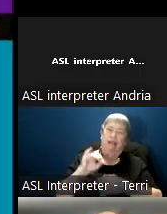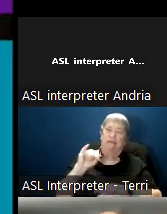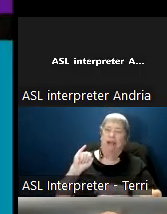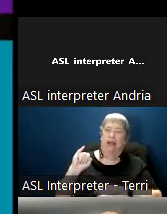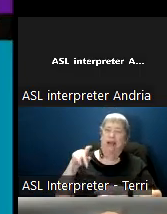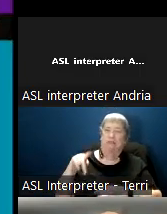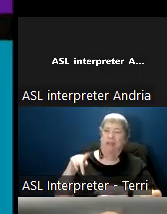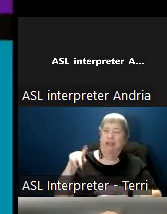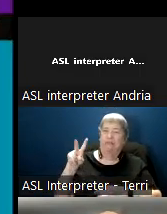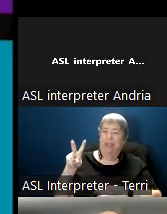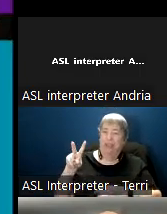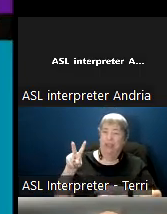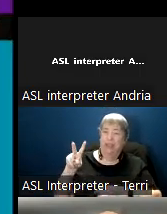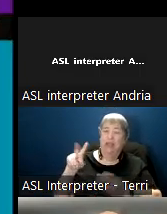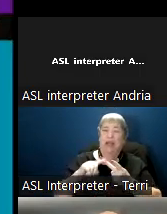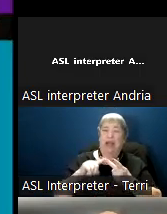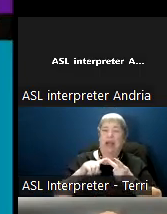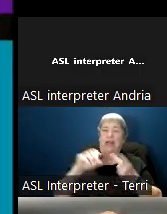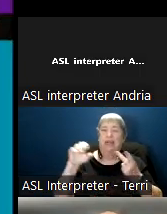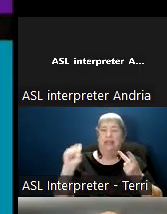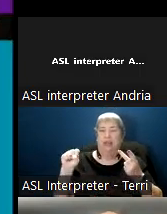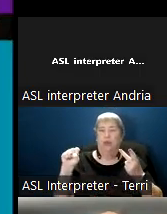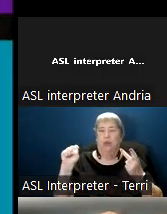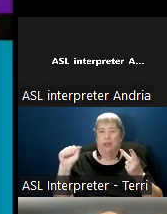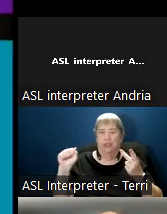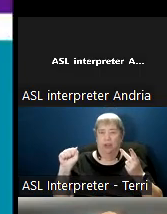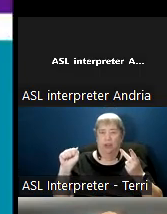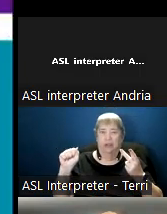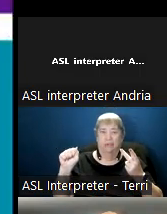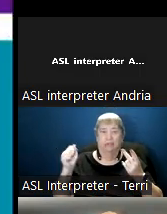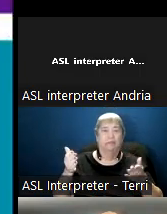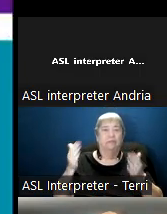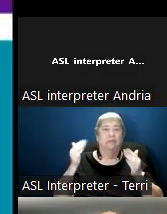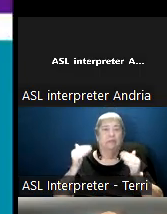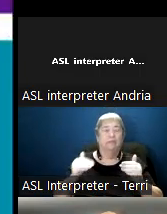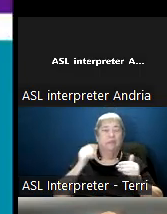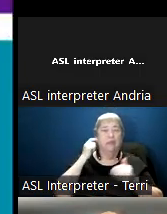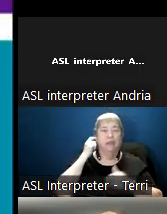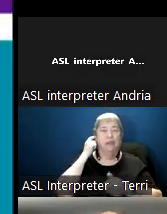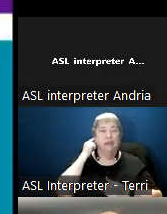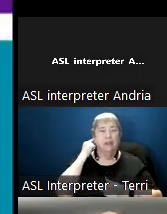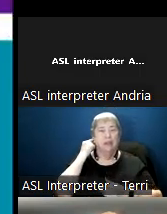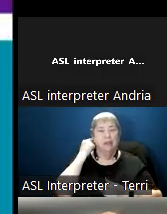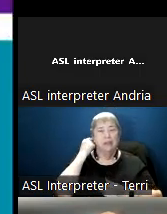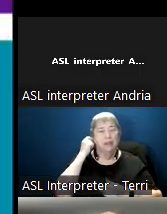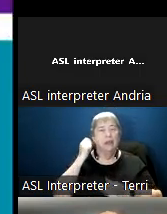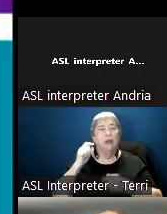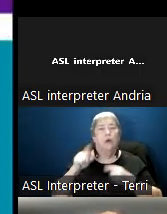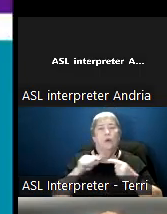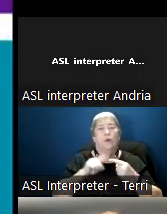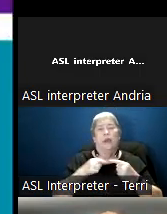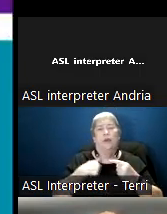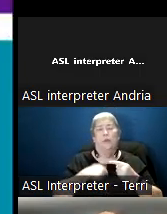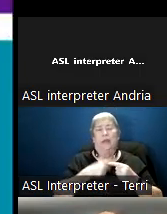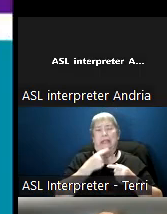and sexual assault. And if you go to the next slide, you'll see that when we are